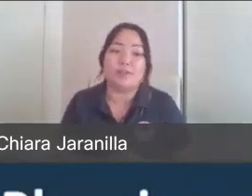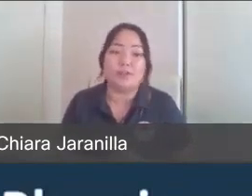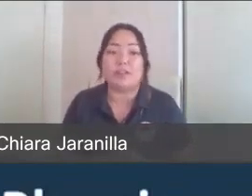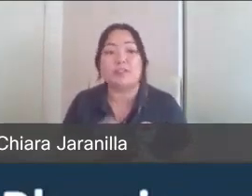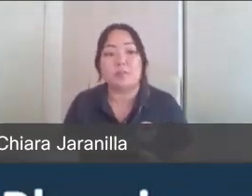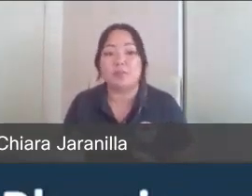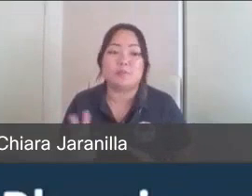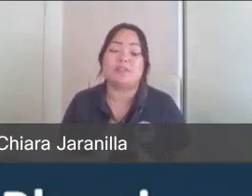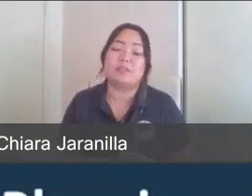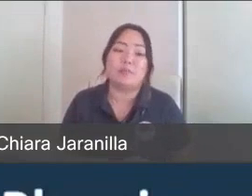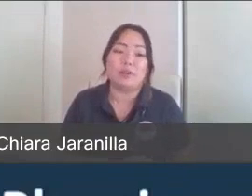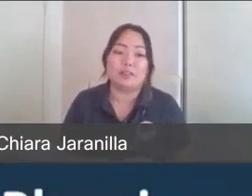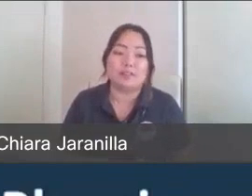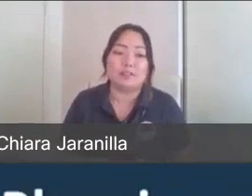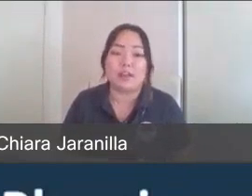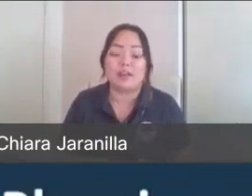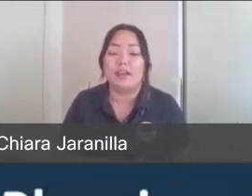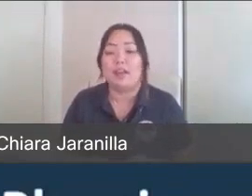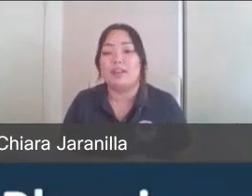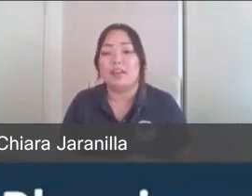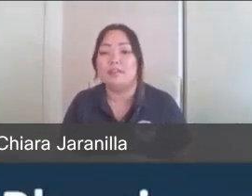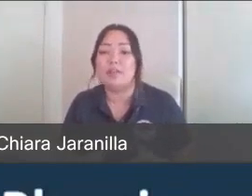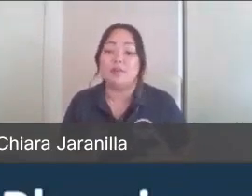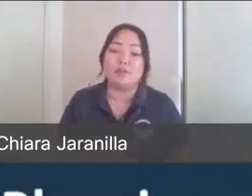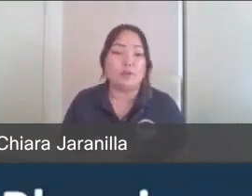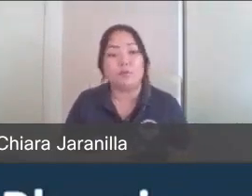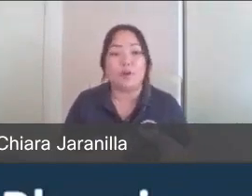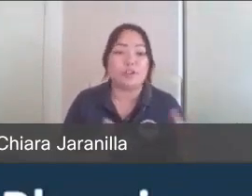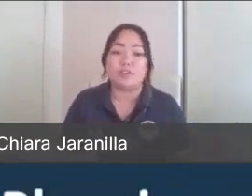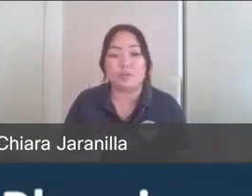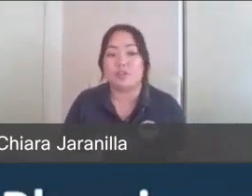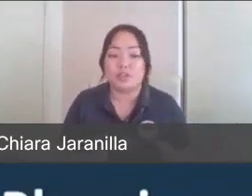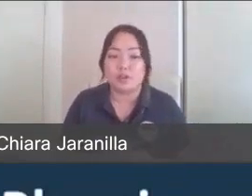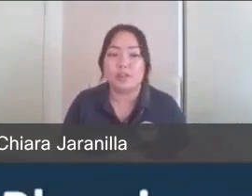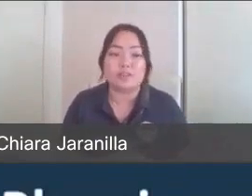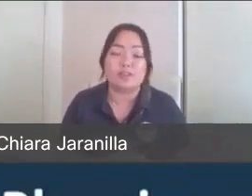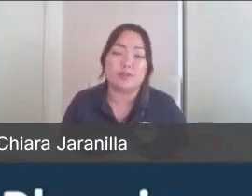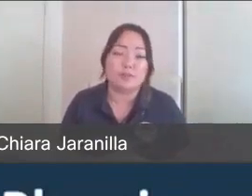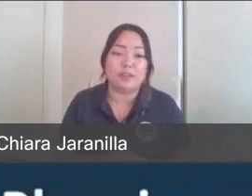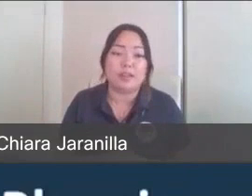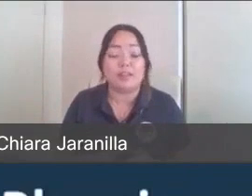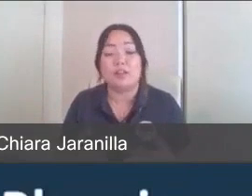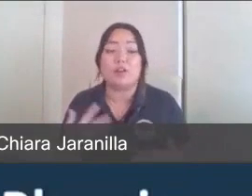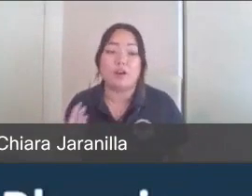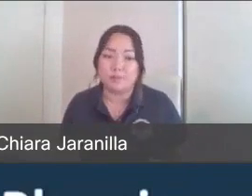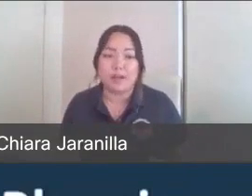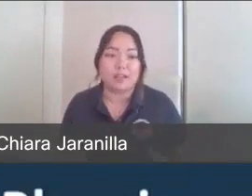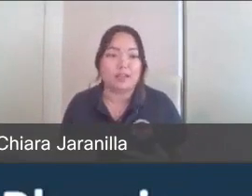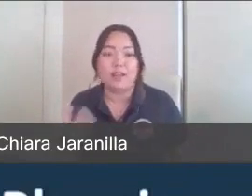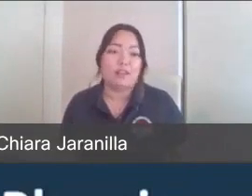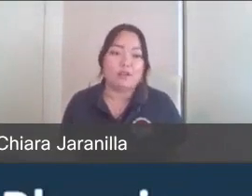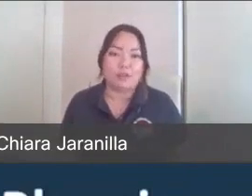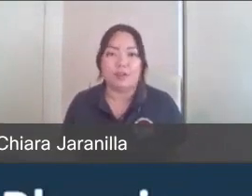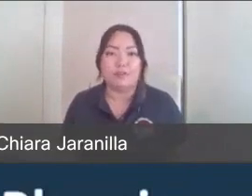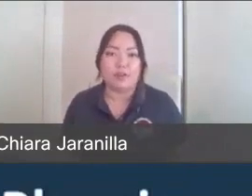that makes you feel good. So maybe you'll spend some time listening to that. And then maybe you'll go watch this one show that you said that you really liked. And then I'll call you back